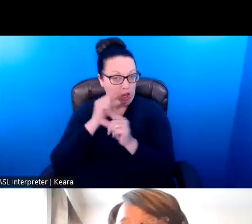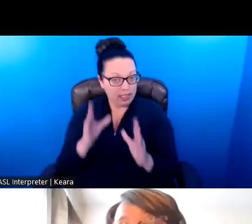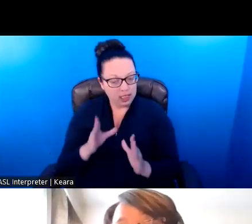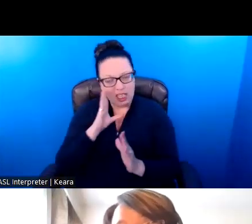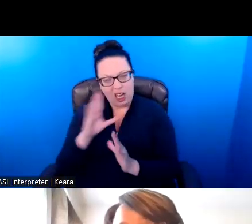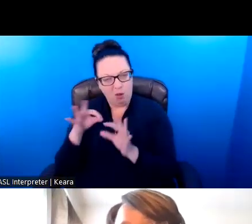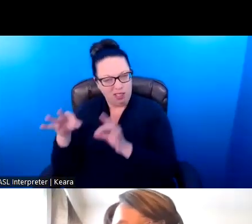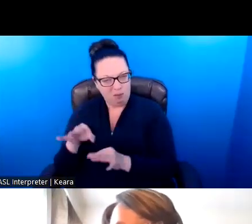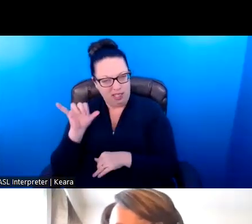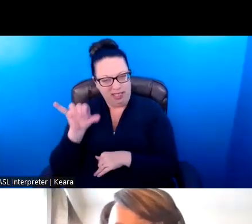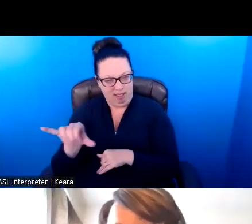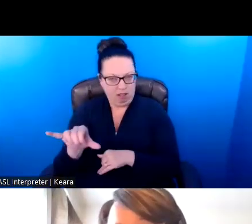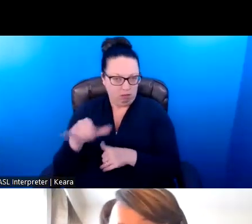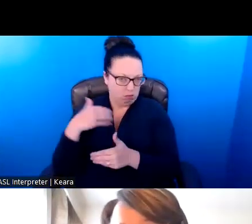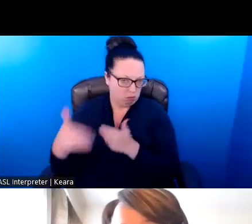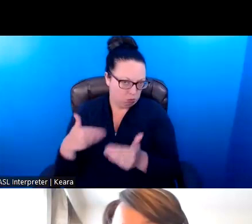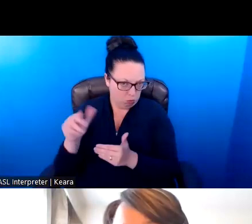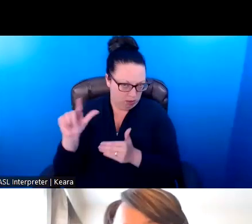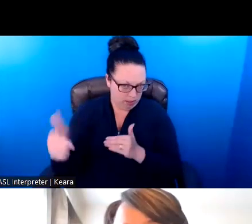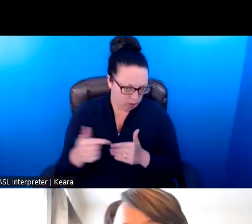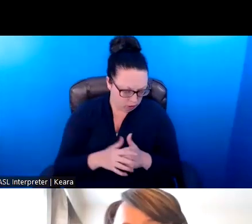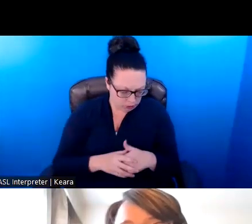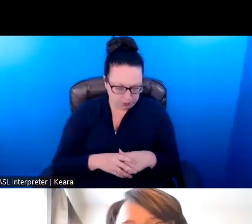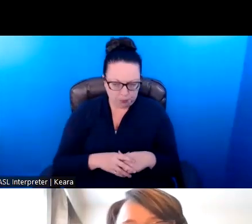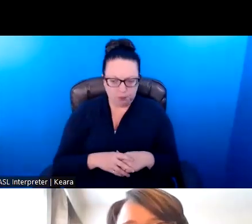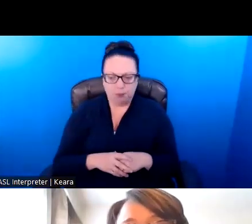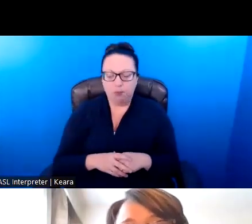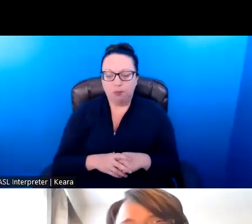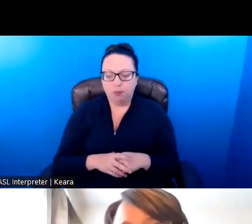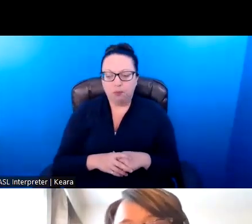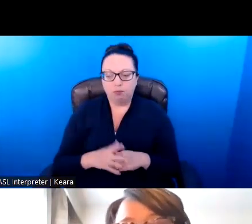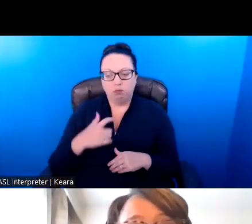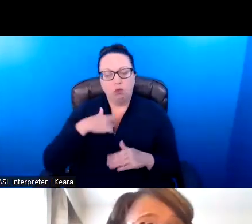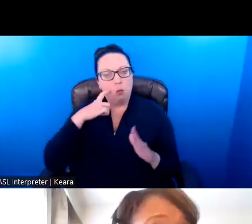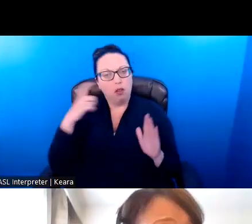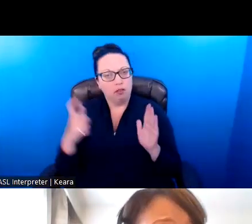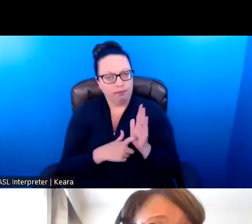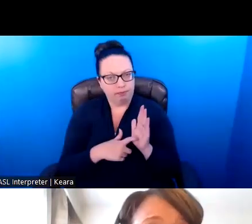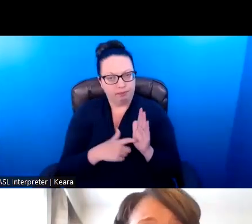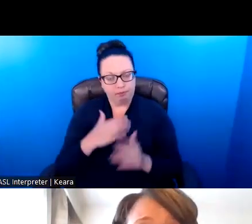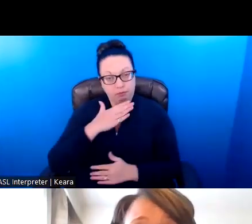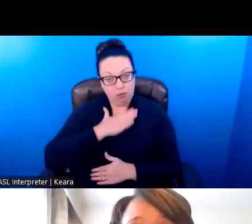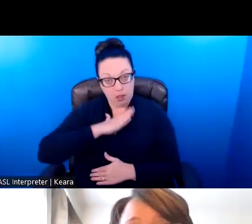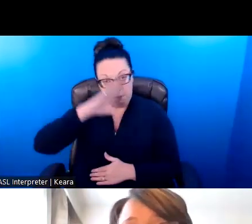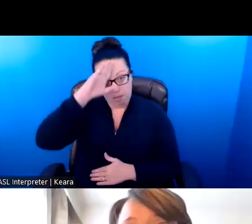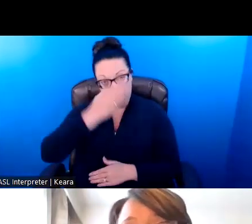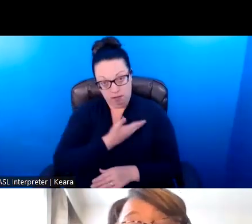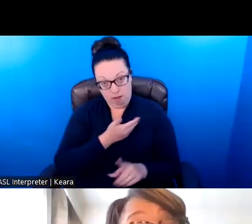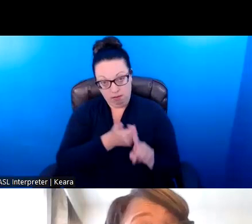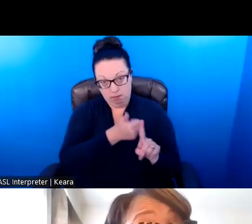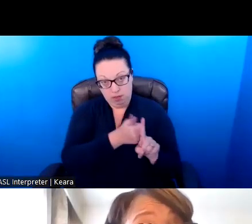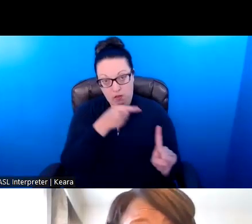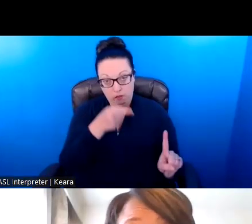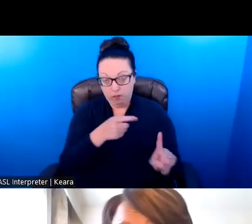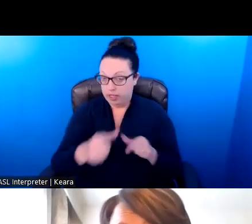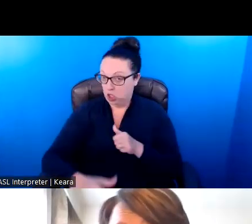explain to you how that whole process went. But I recognize the fact that my son is a